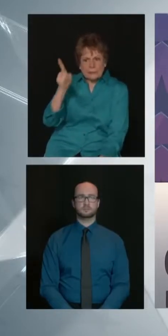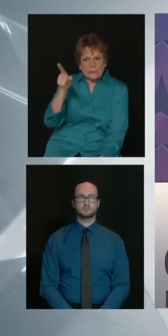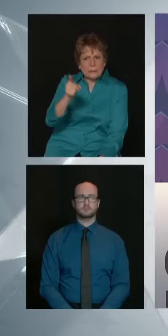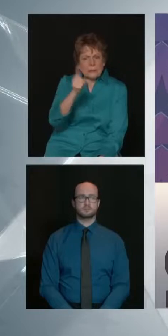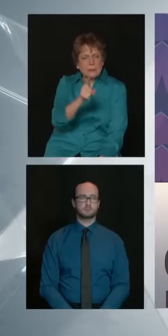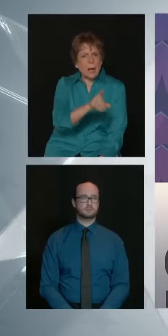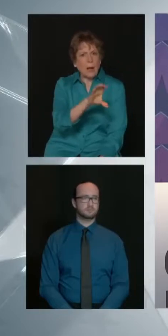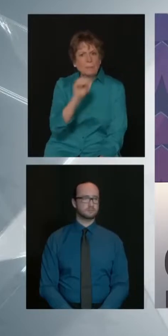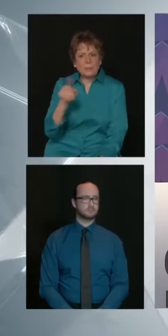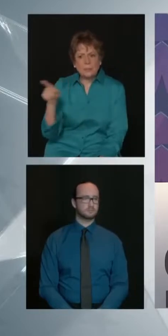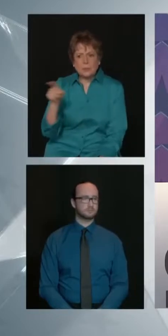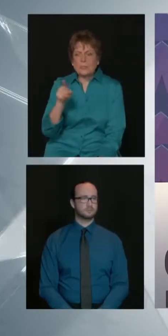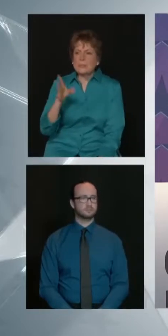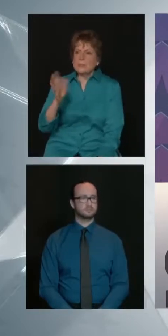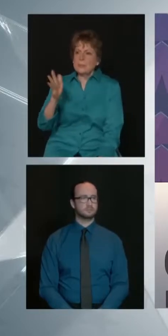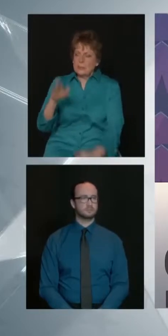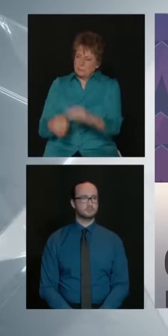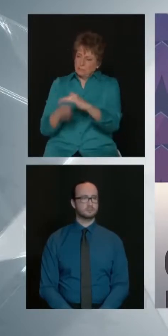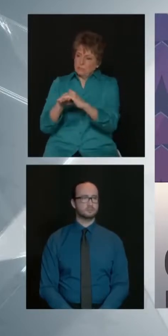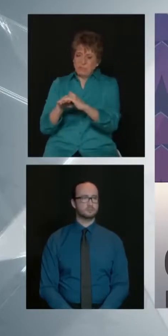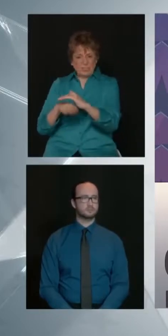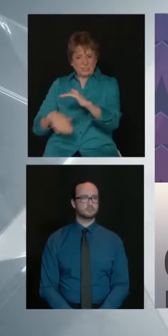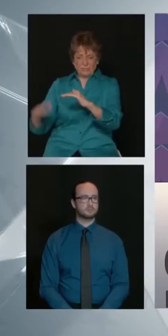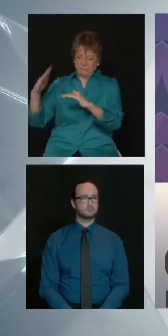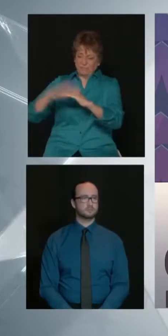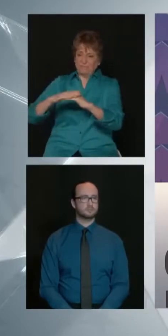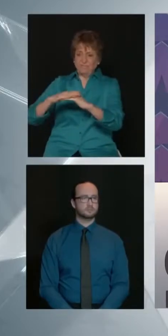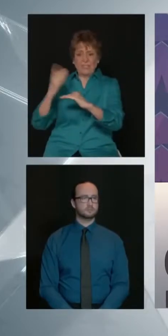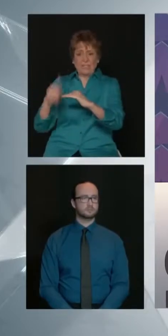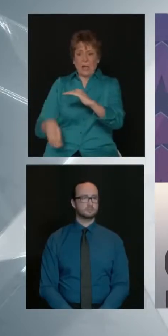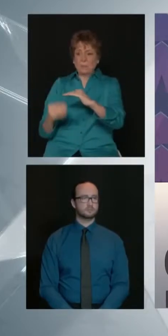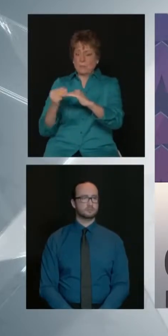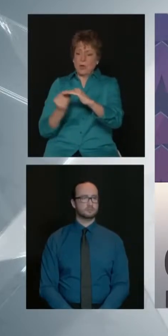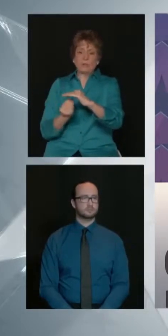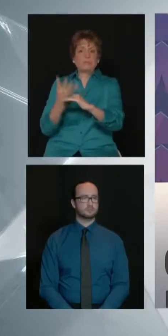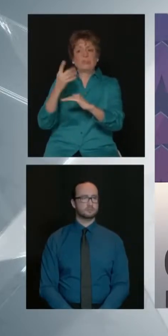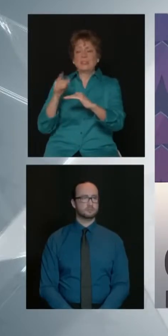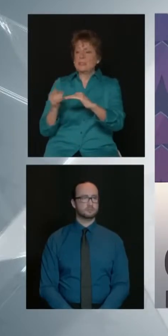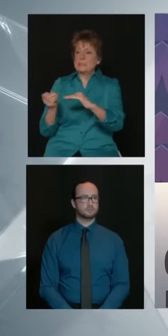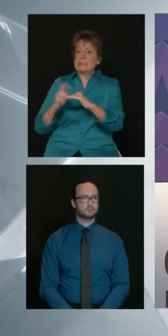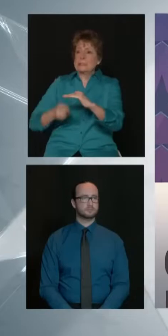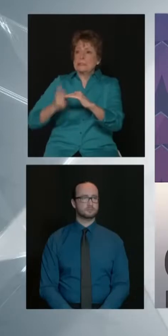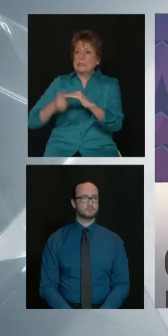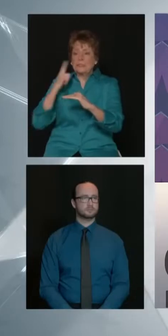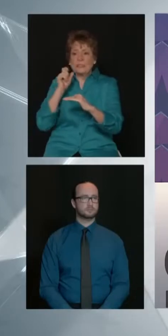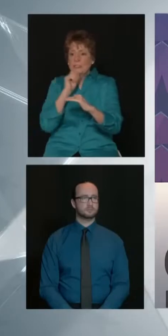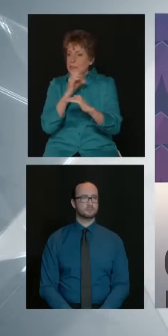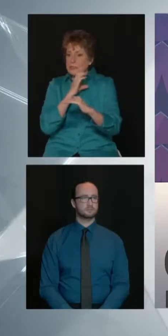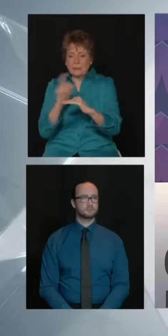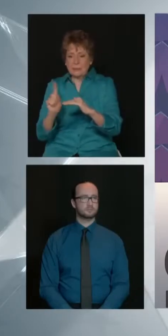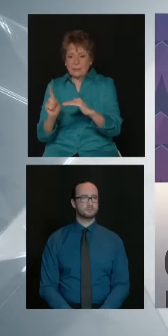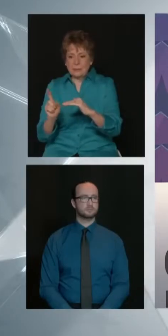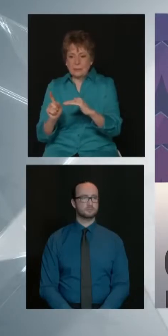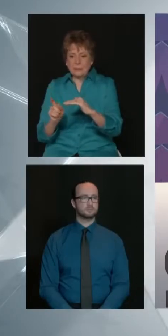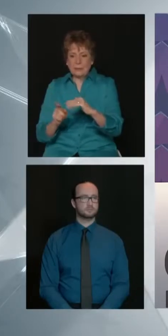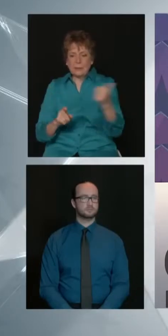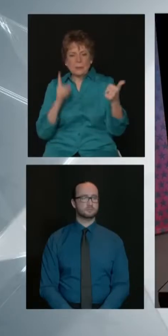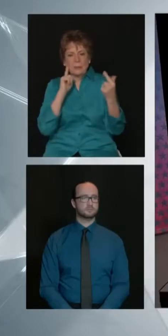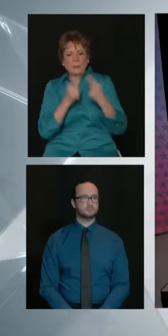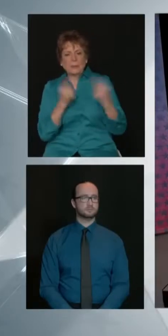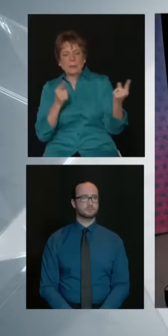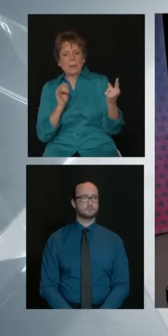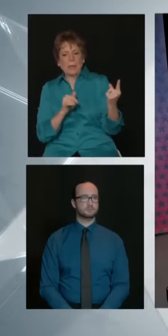$2,000 a year, spread out over the year. This is something my opponent, Blake Masters, has opposed. Seniors are